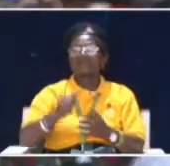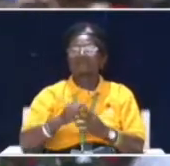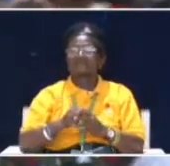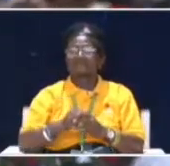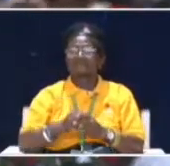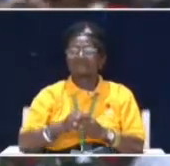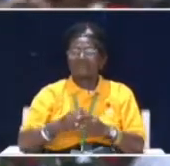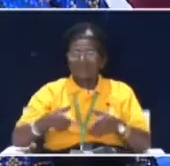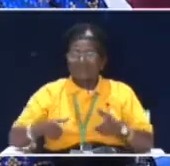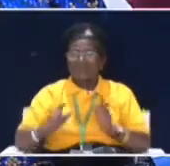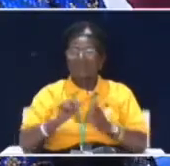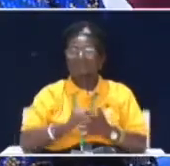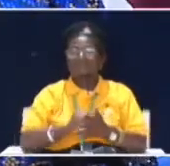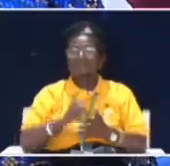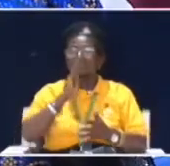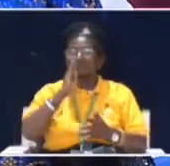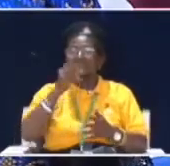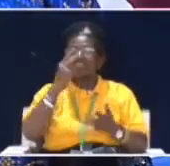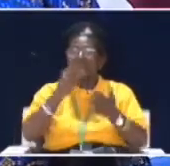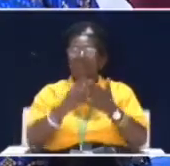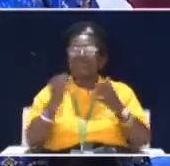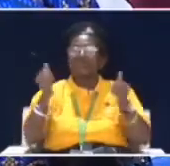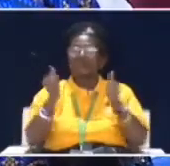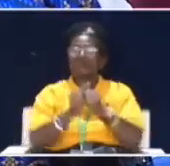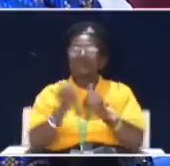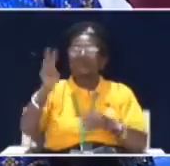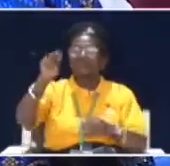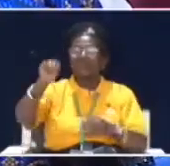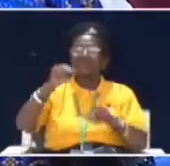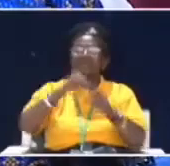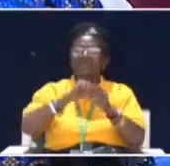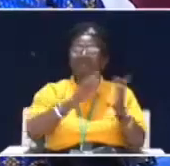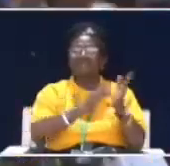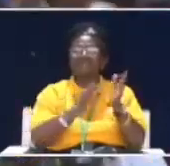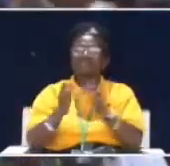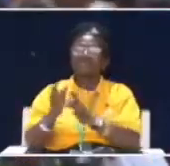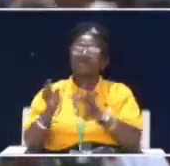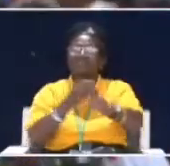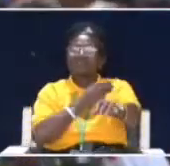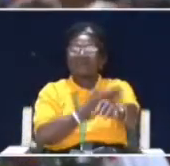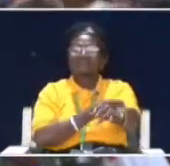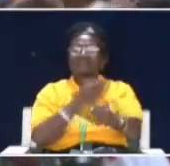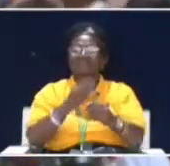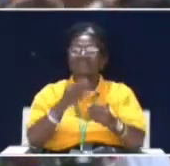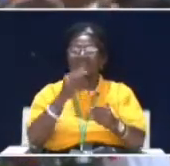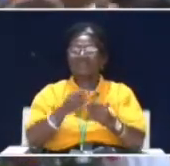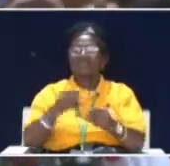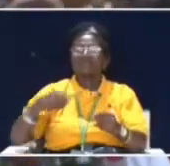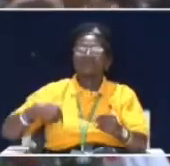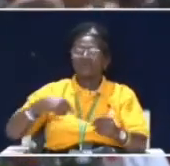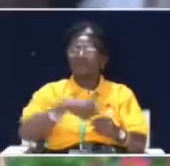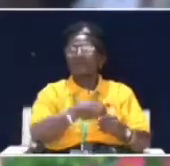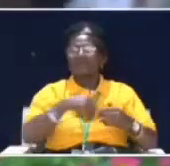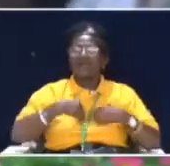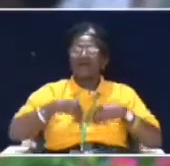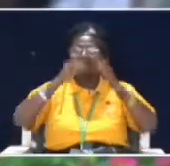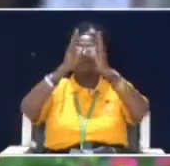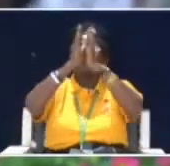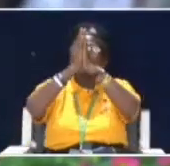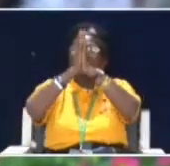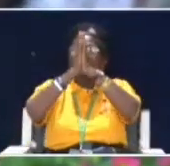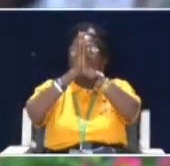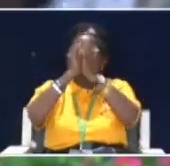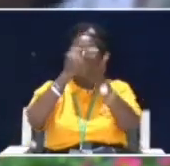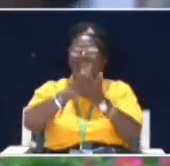And let it be well with them. In Jesus' mighty name we have prayed. Amen.